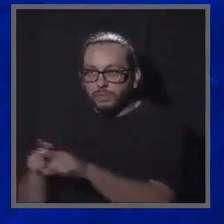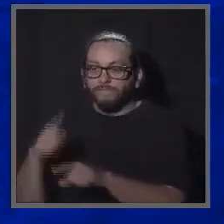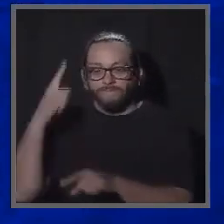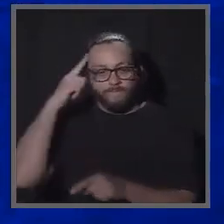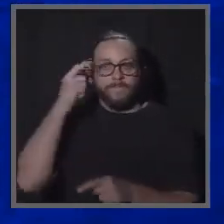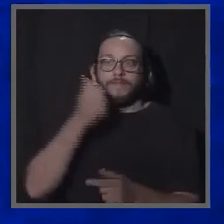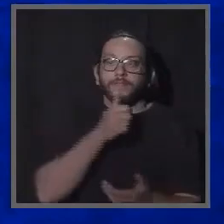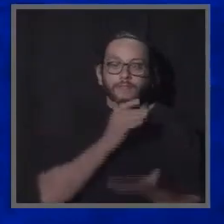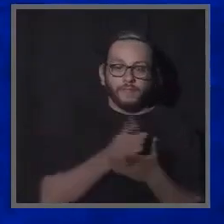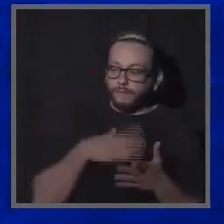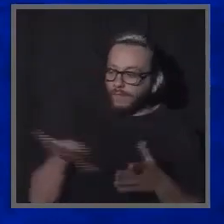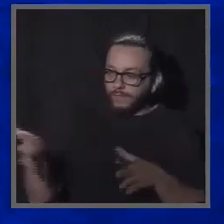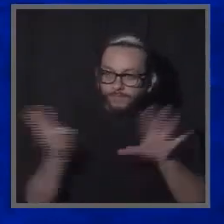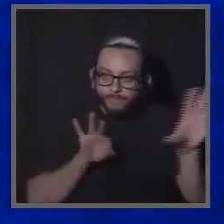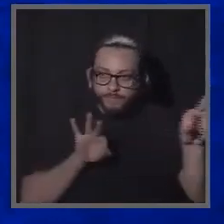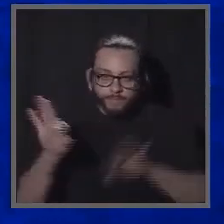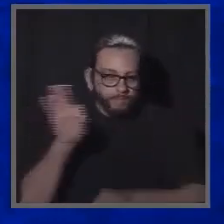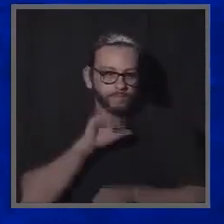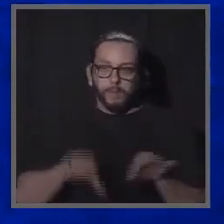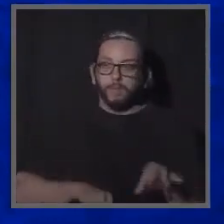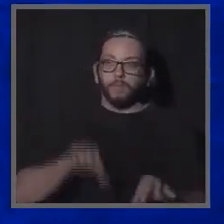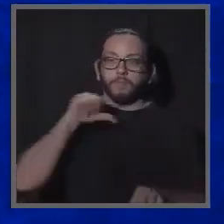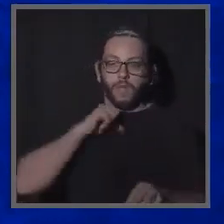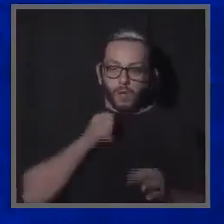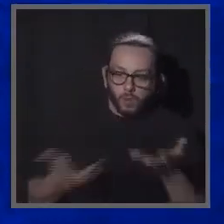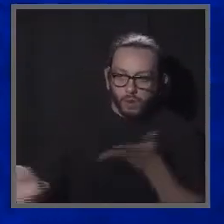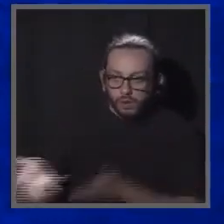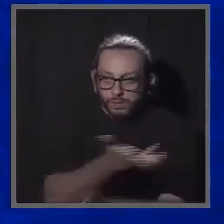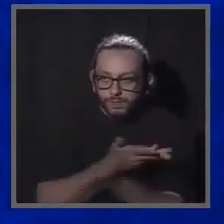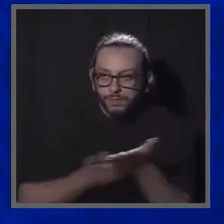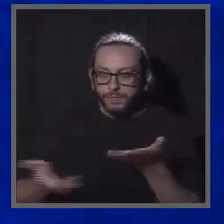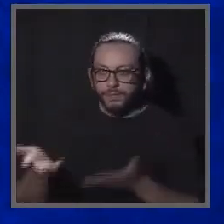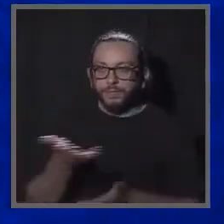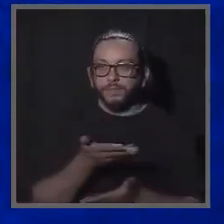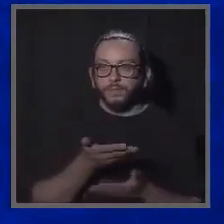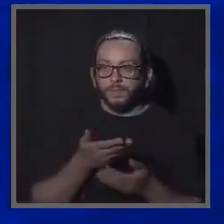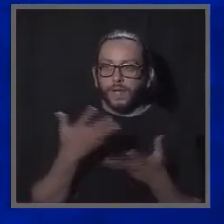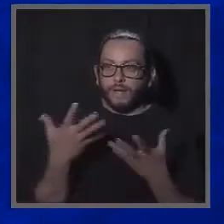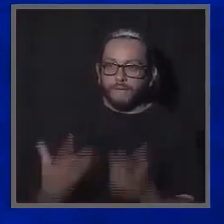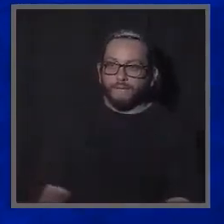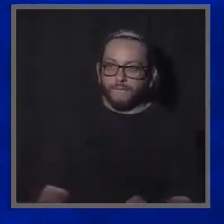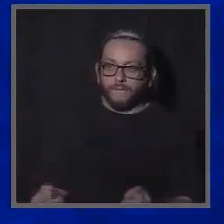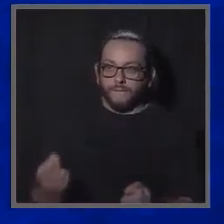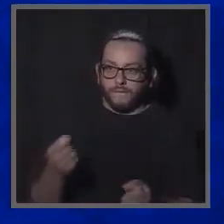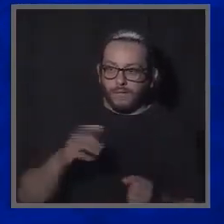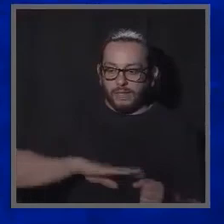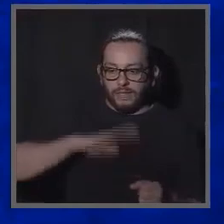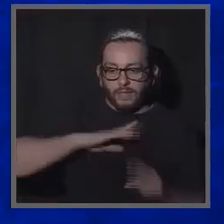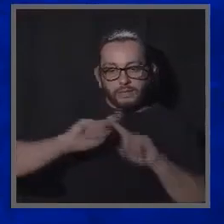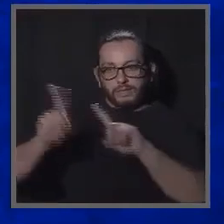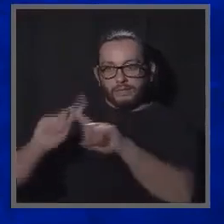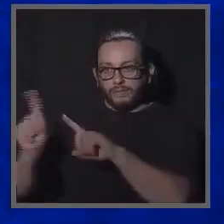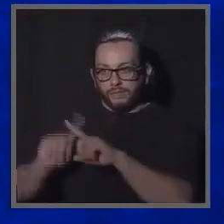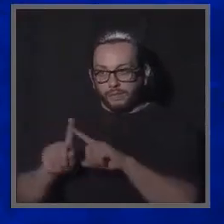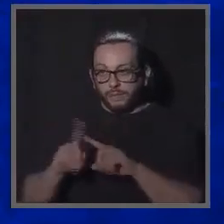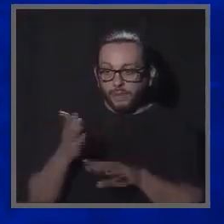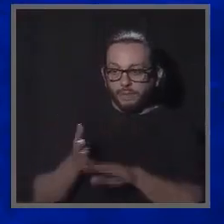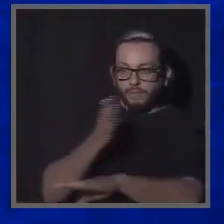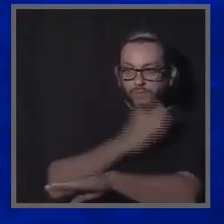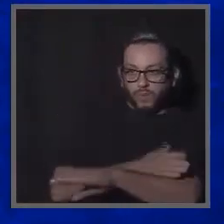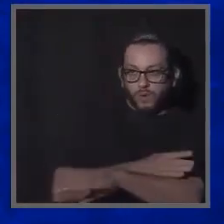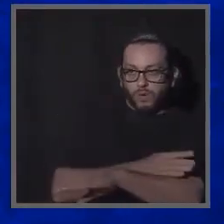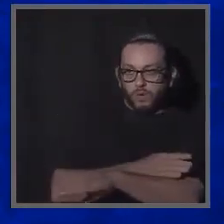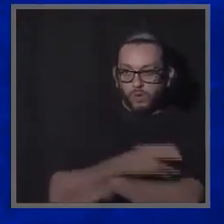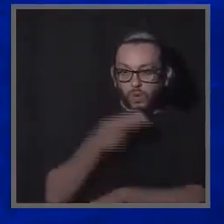and sharing power comes from early stages. It must be, like Google said before, already in the